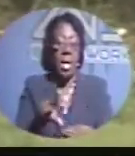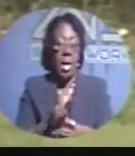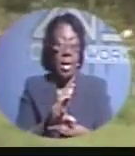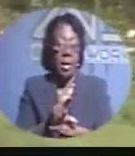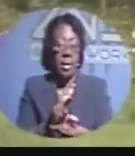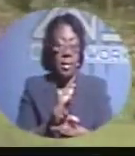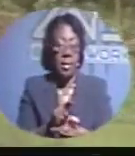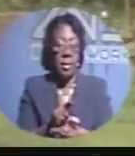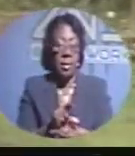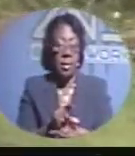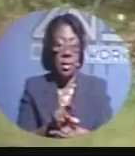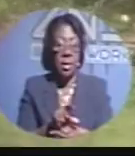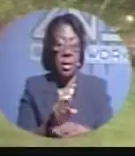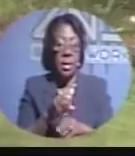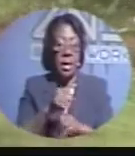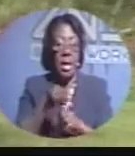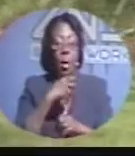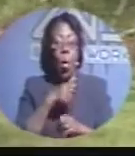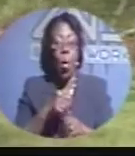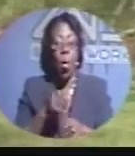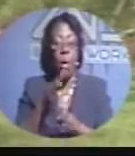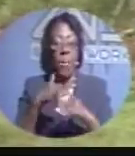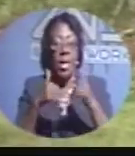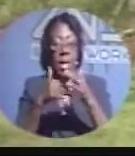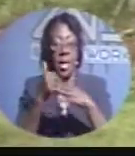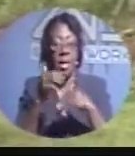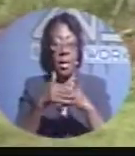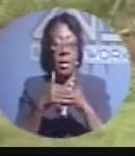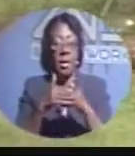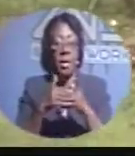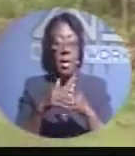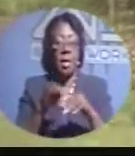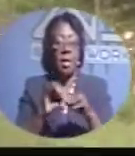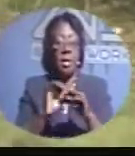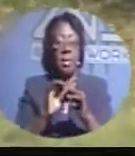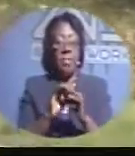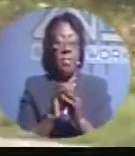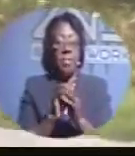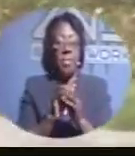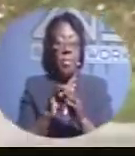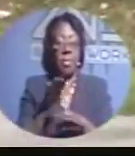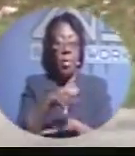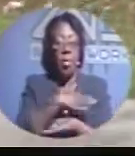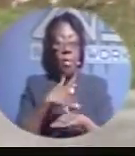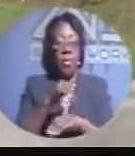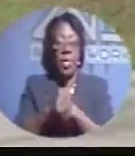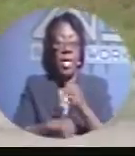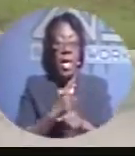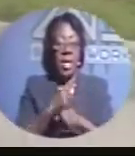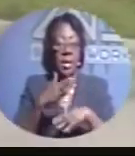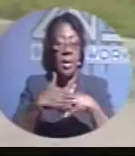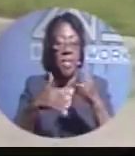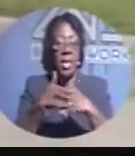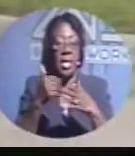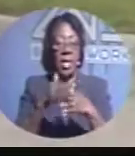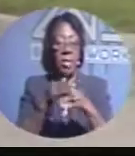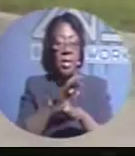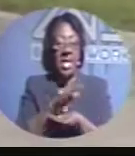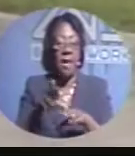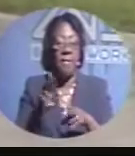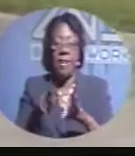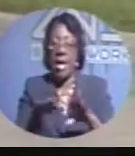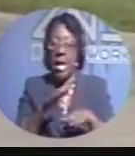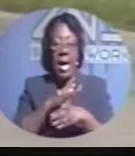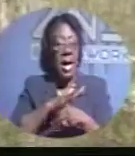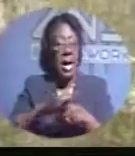the Monaco Apartments on Ponceana Drive, Freeport, was where many families called home. But over the years, the building was left abandoned, falling into a state